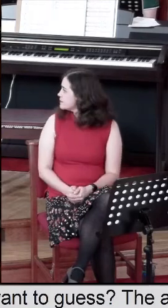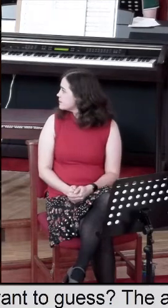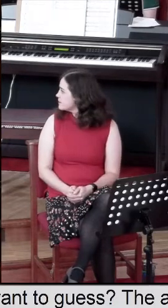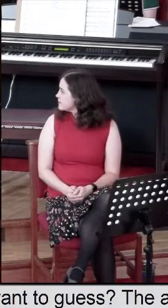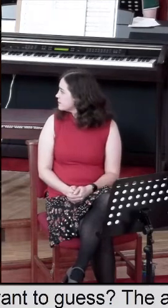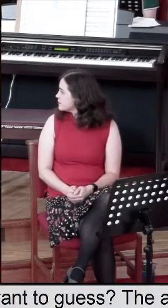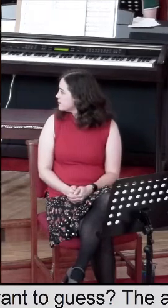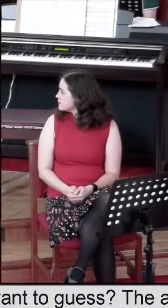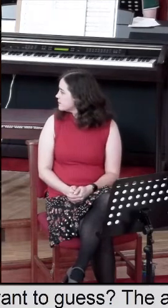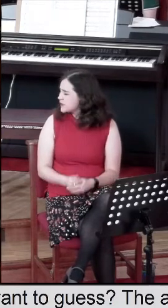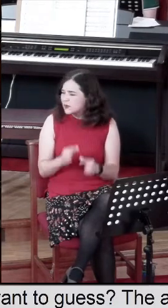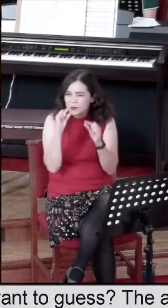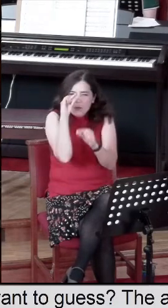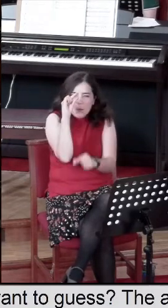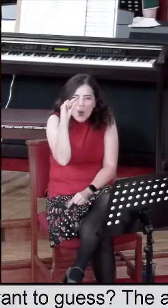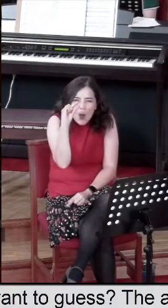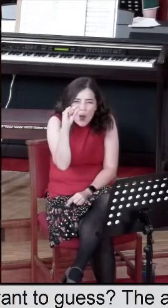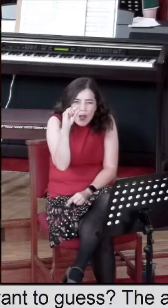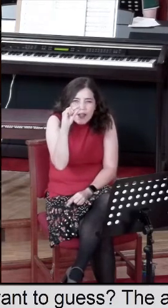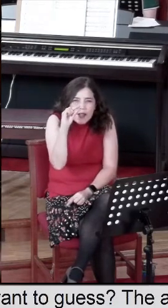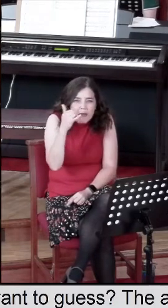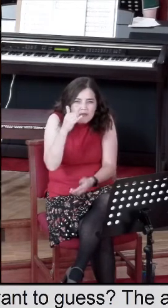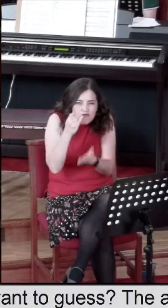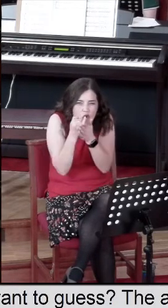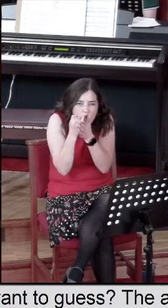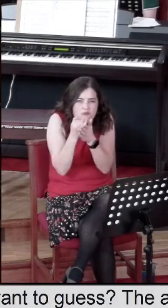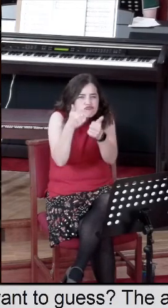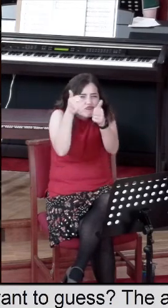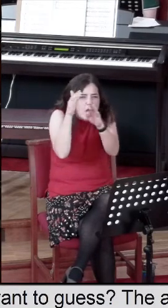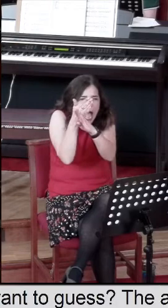Oh, yeah, nice and small in case you're wrong. Nobody can see it.